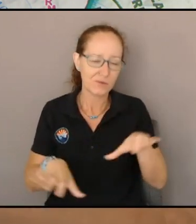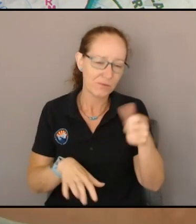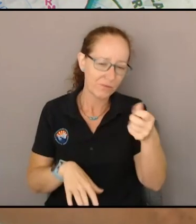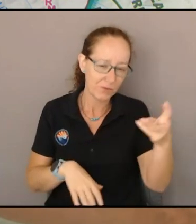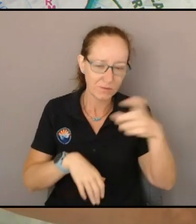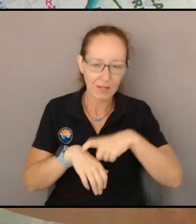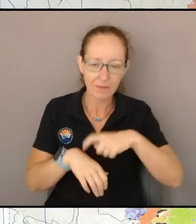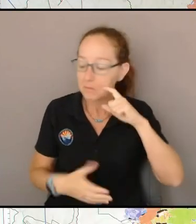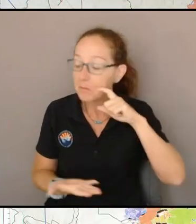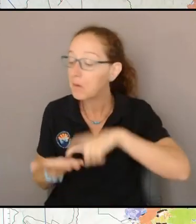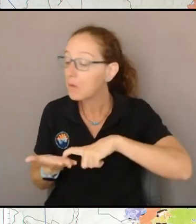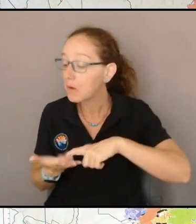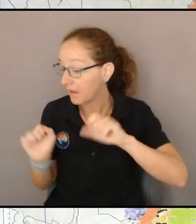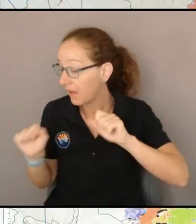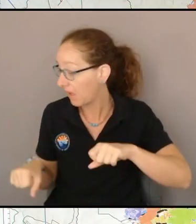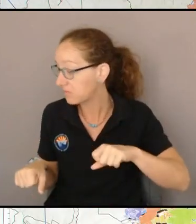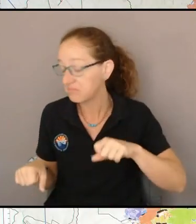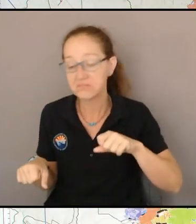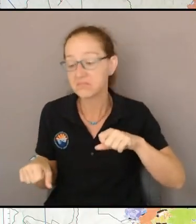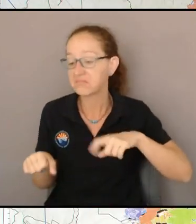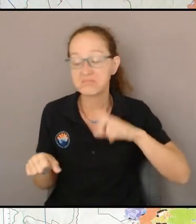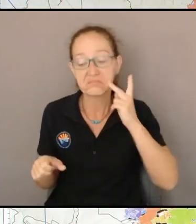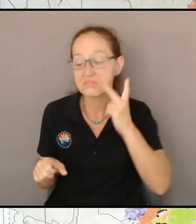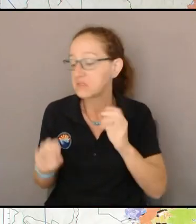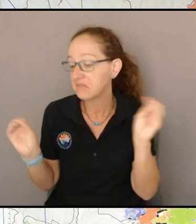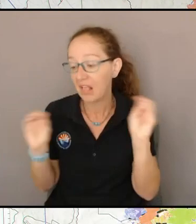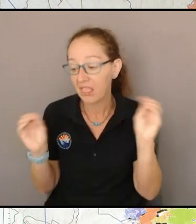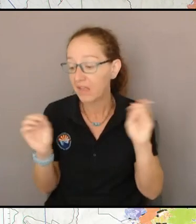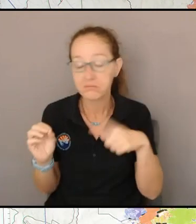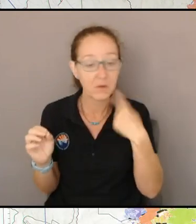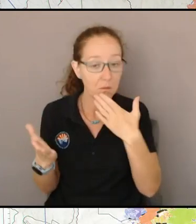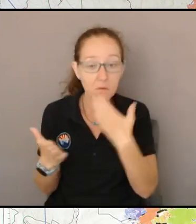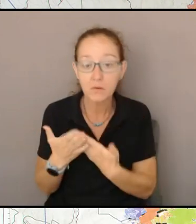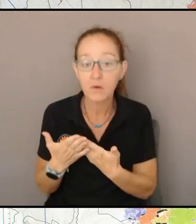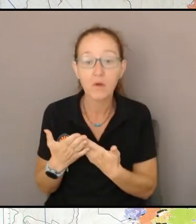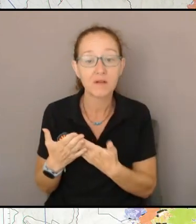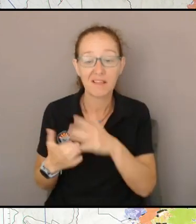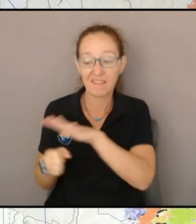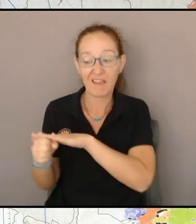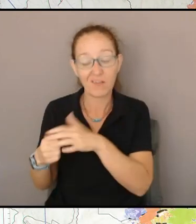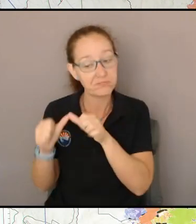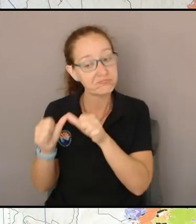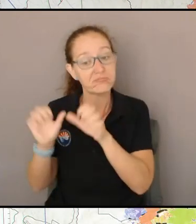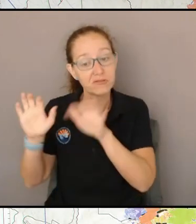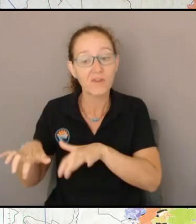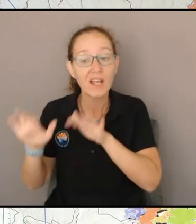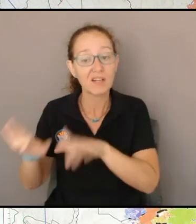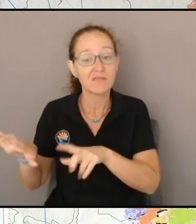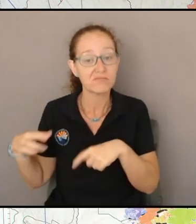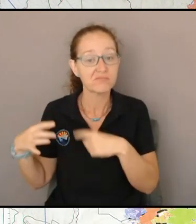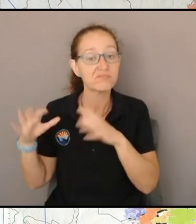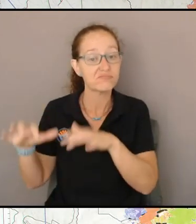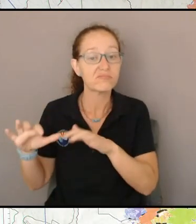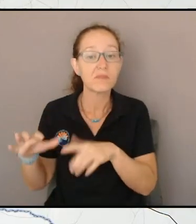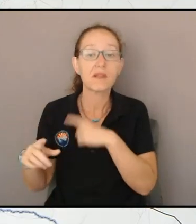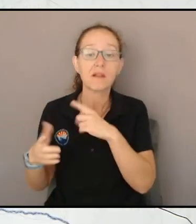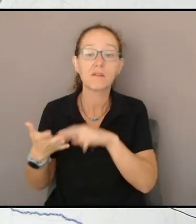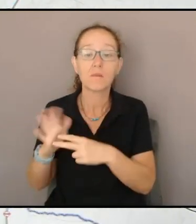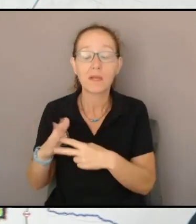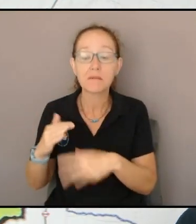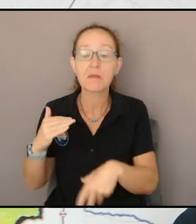really seeing anything. Everything looks good. Continue to get rain down here around this area and continue to add a little bit of a containment at a time